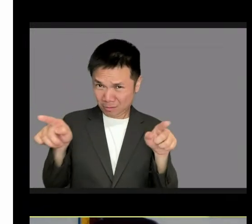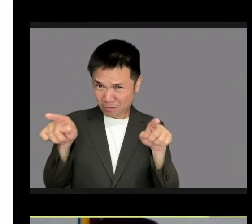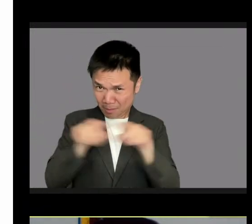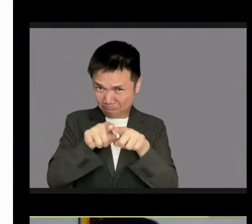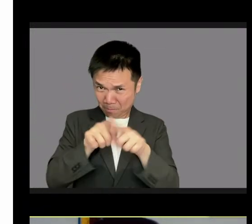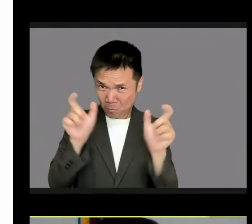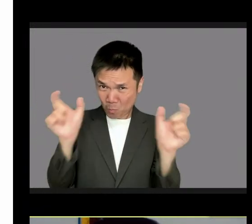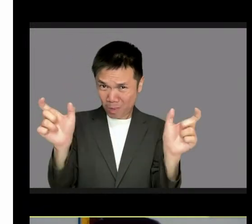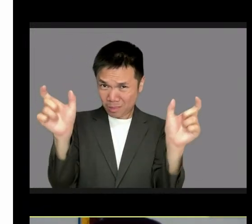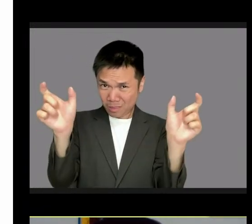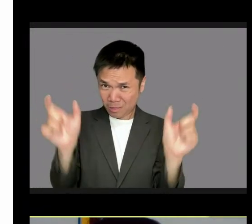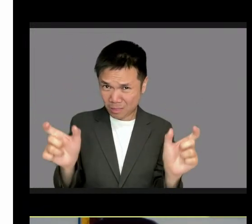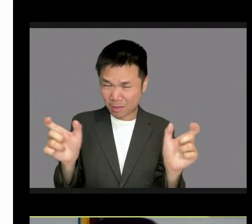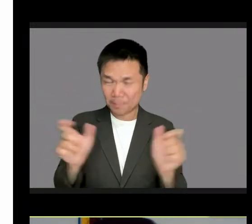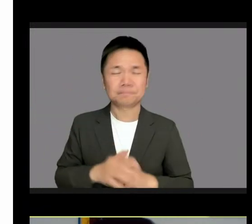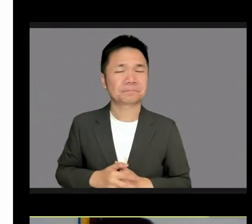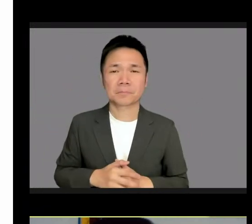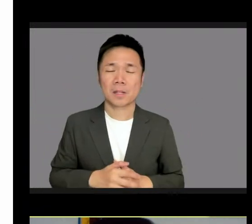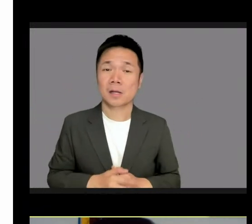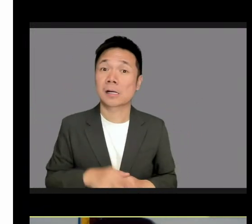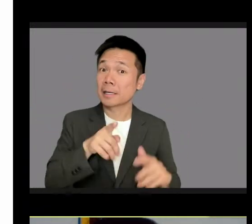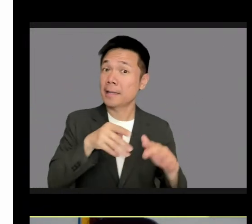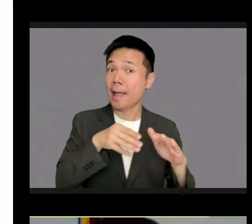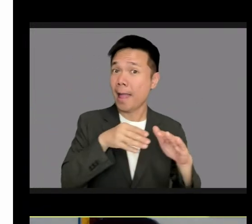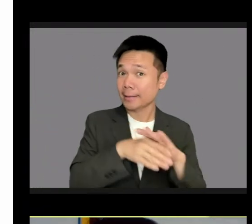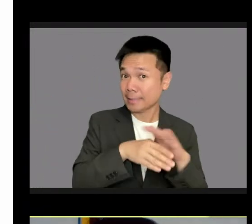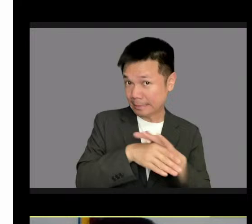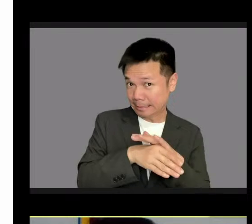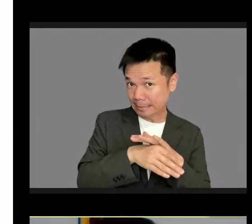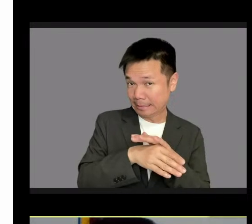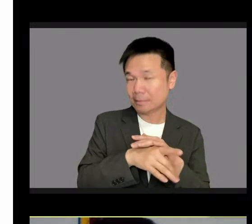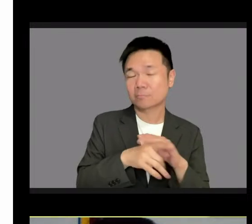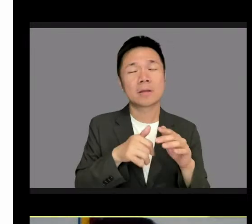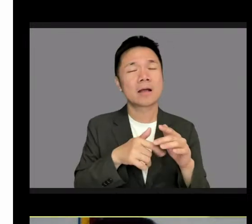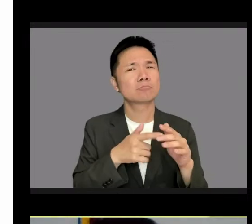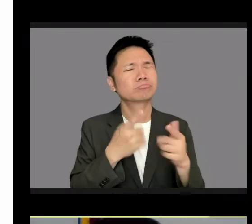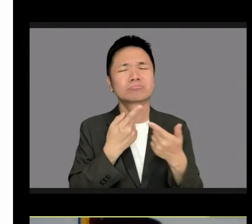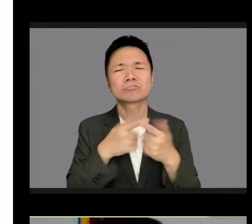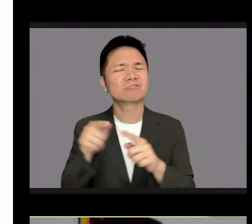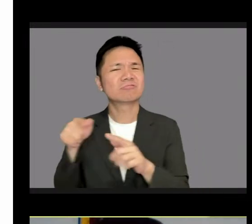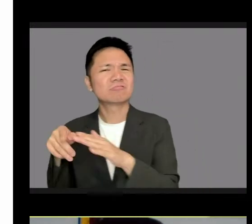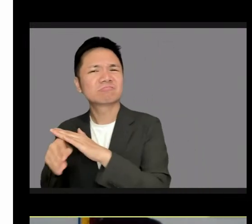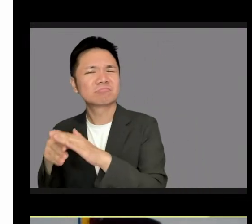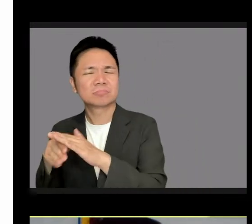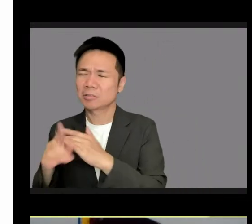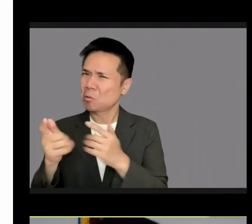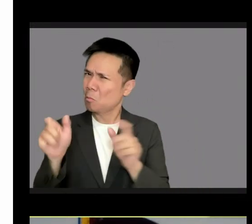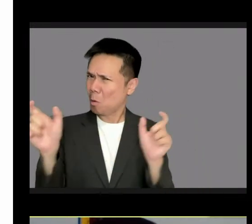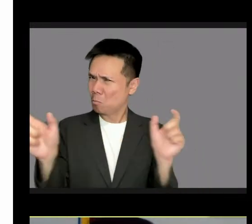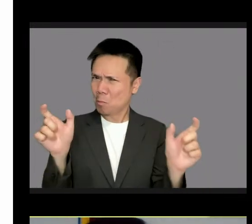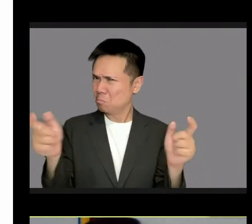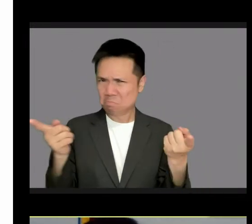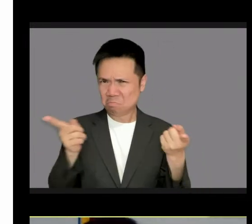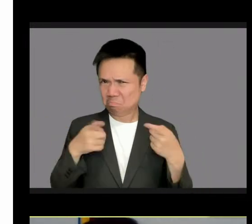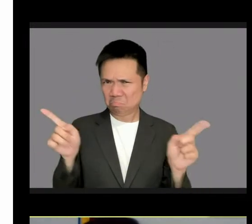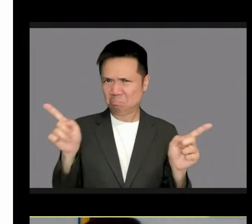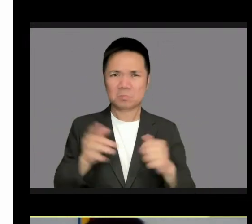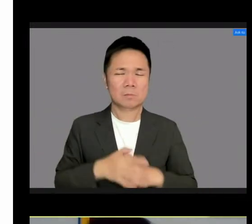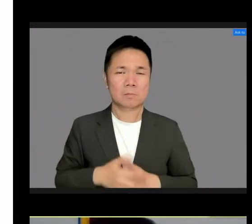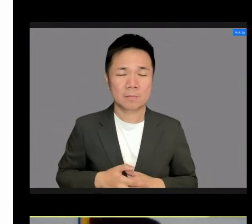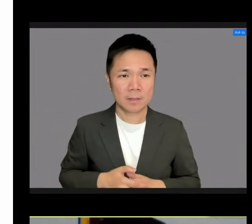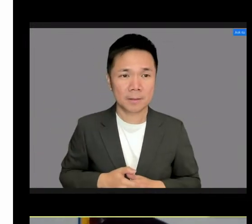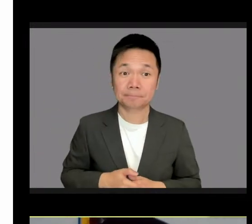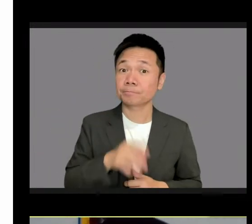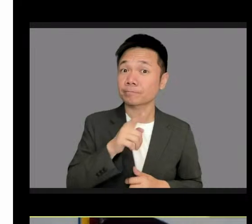access or ease of access are two different things. So, internet access or something